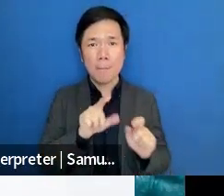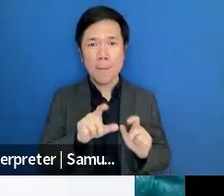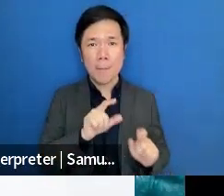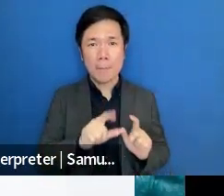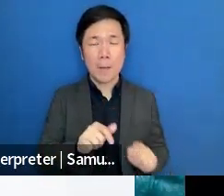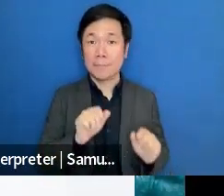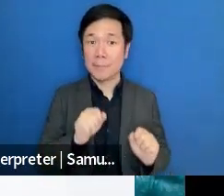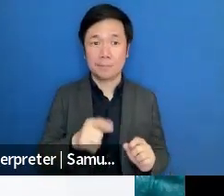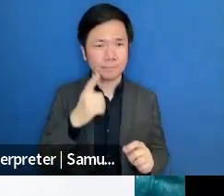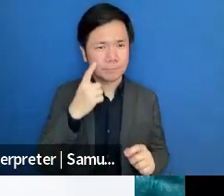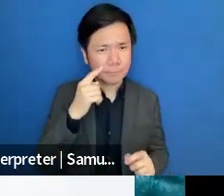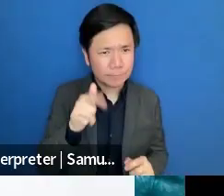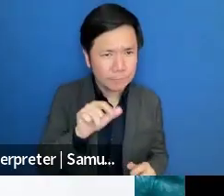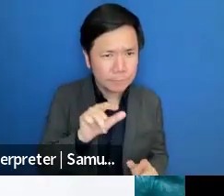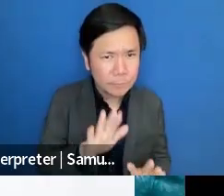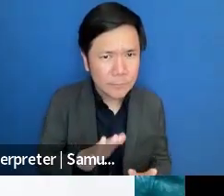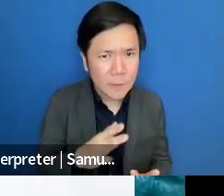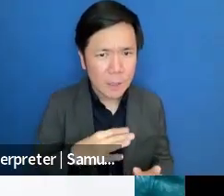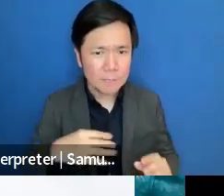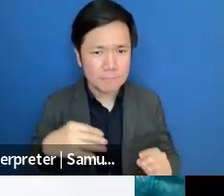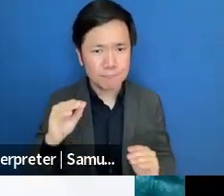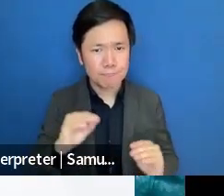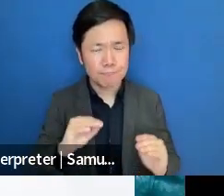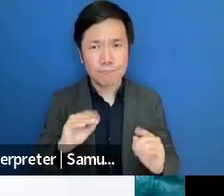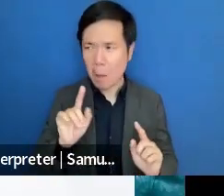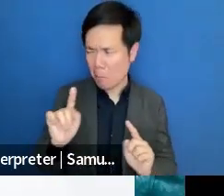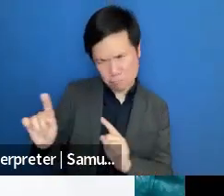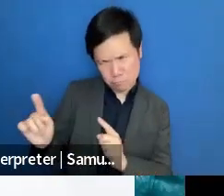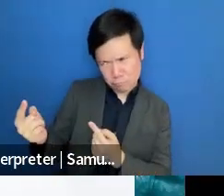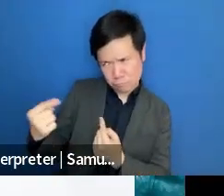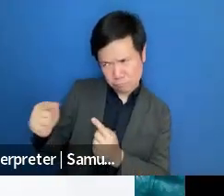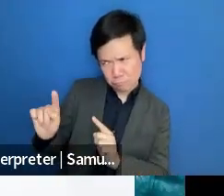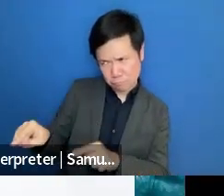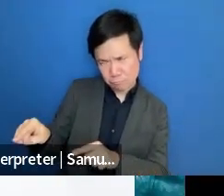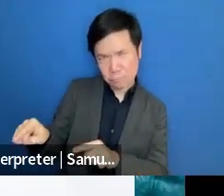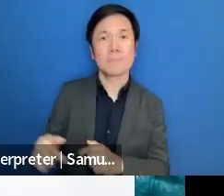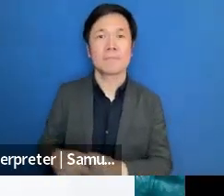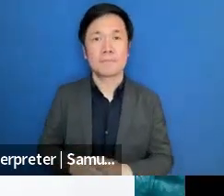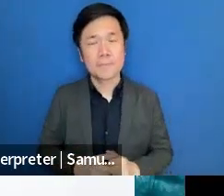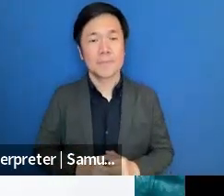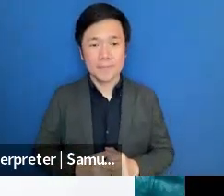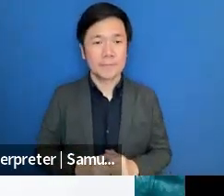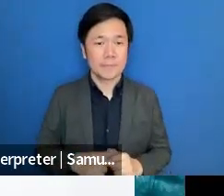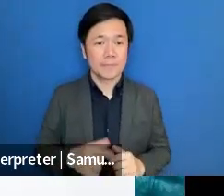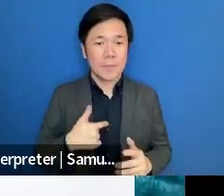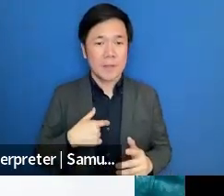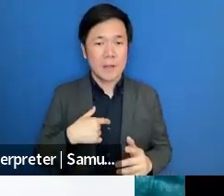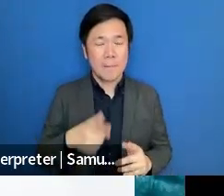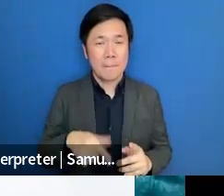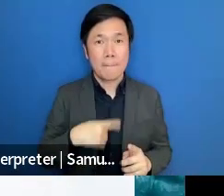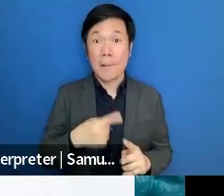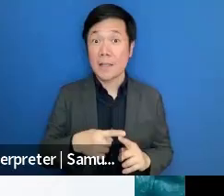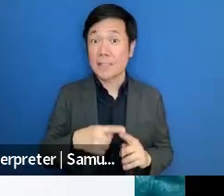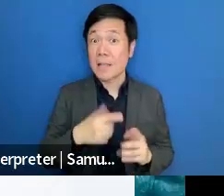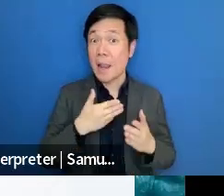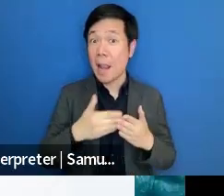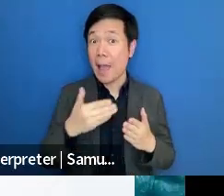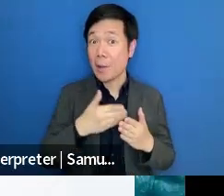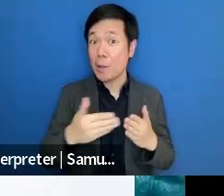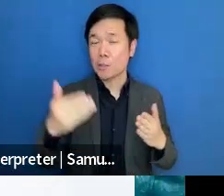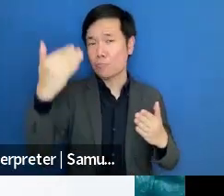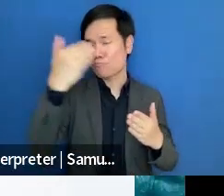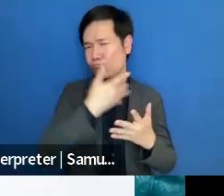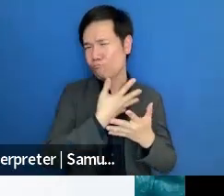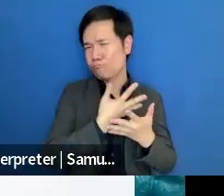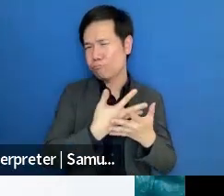see reflexive practice in the chat. All right, these are really good. Multilingual, yes,